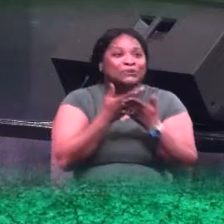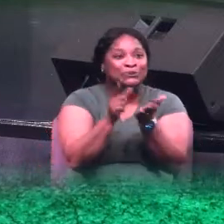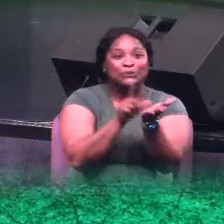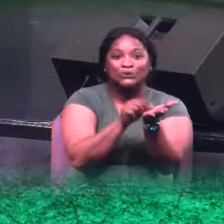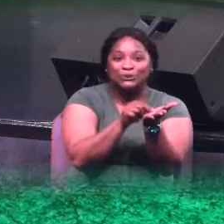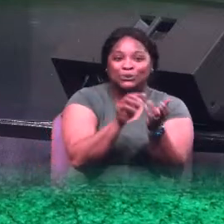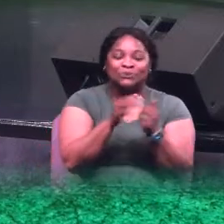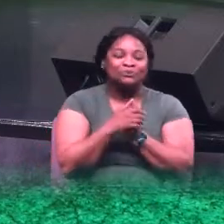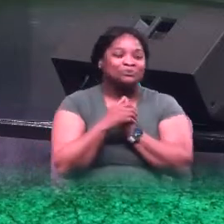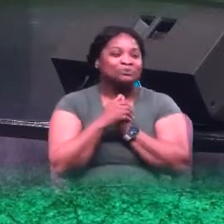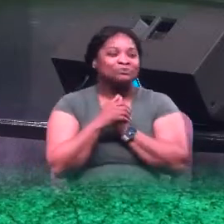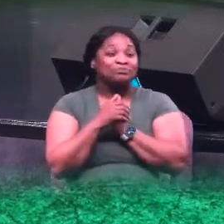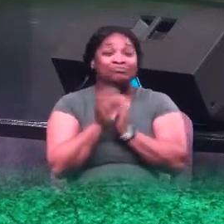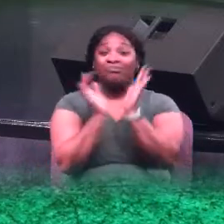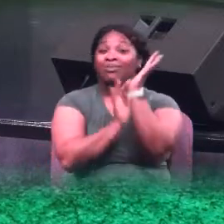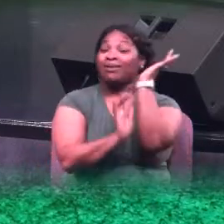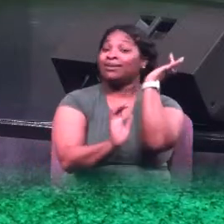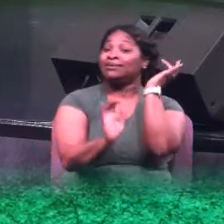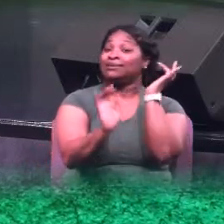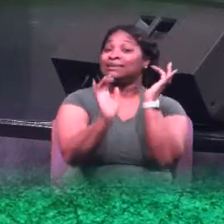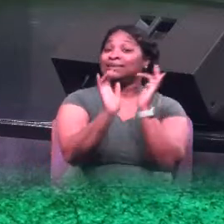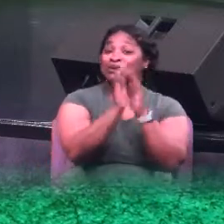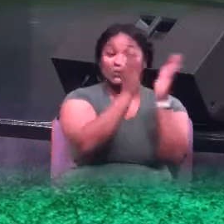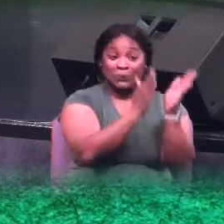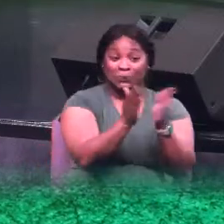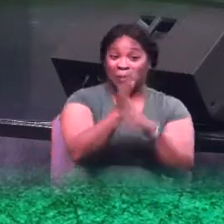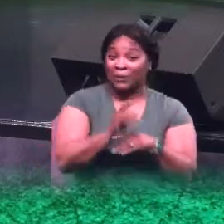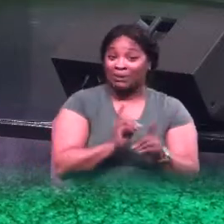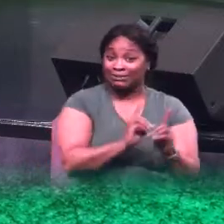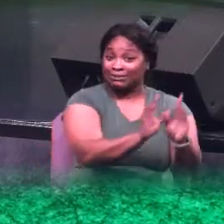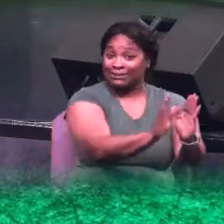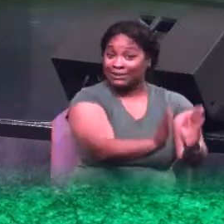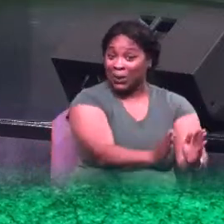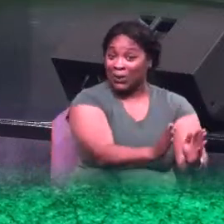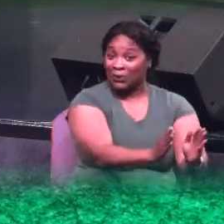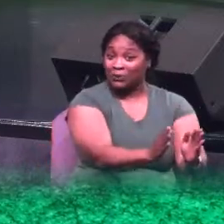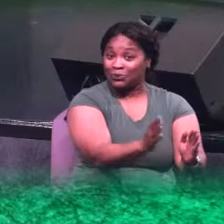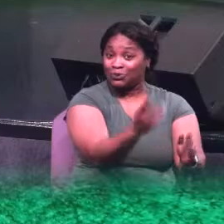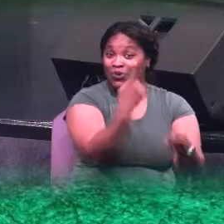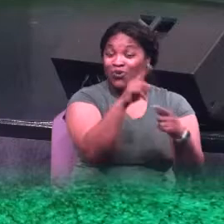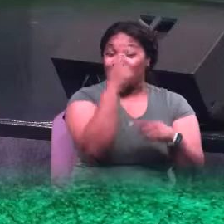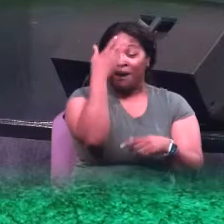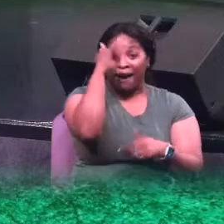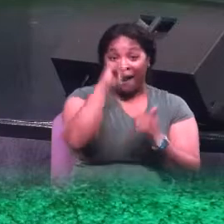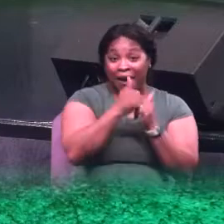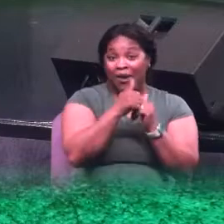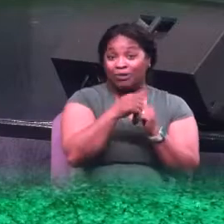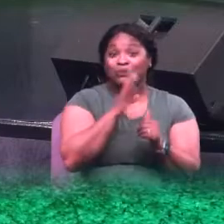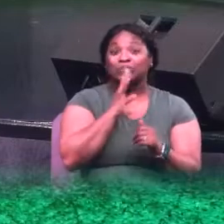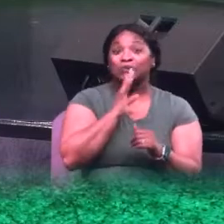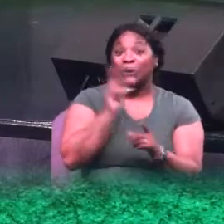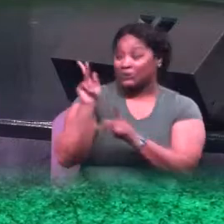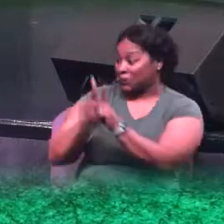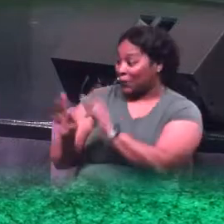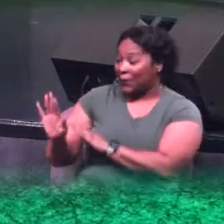news. Jesus prepared them for how to talk to people.